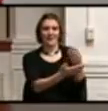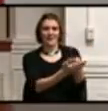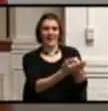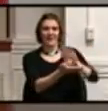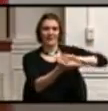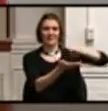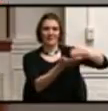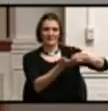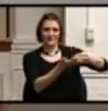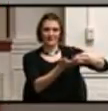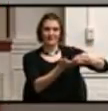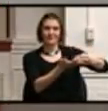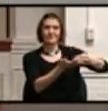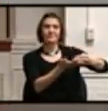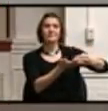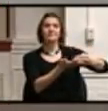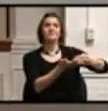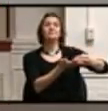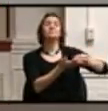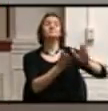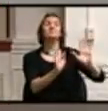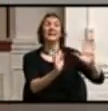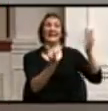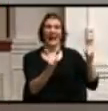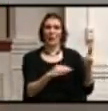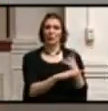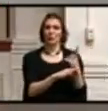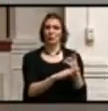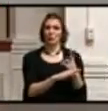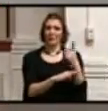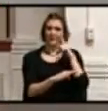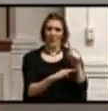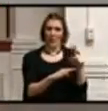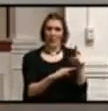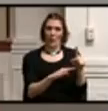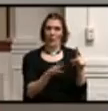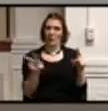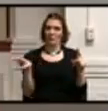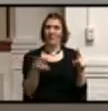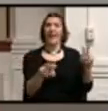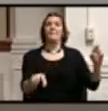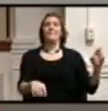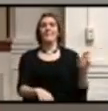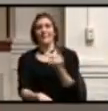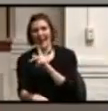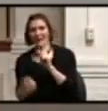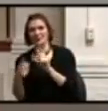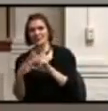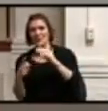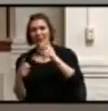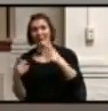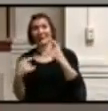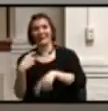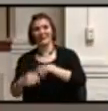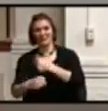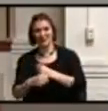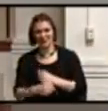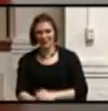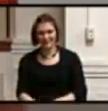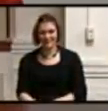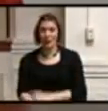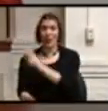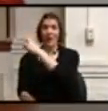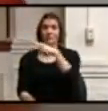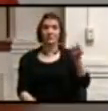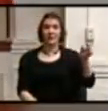balance, and now we're basically using that as the source of the transfer back to the capital fund this year. So